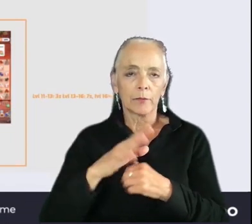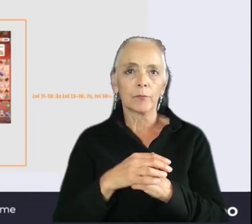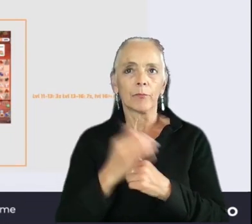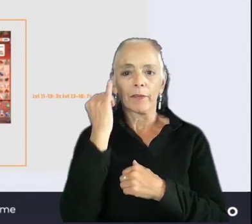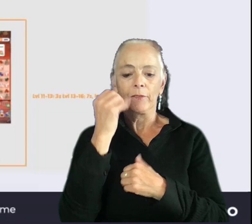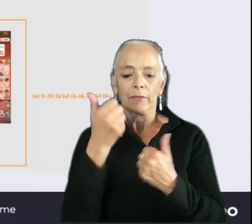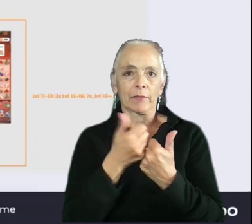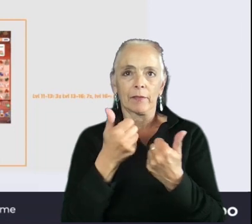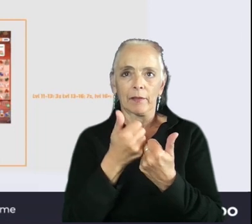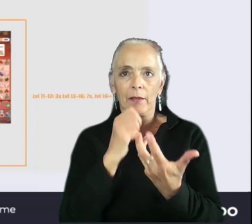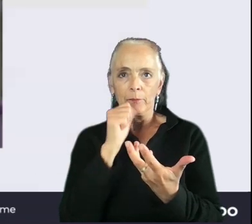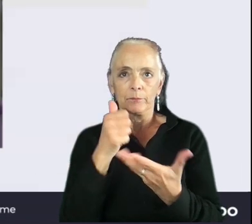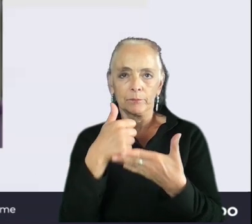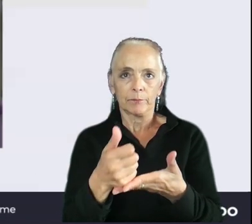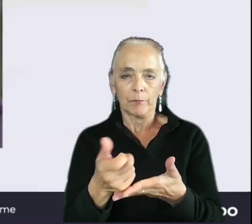for themselves.